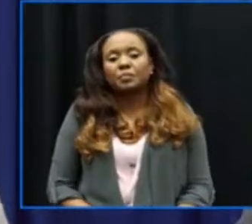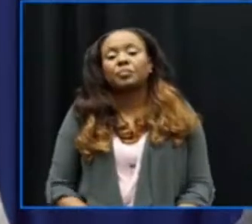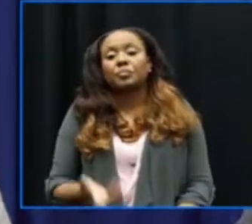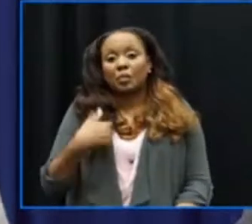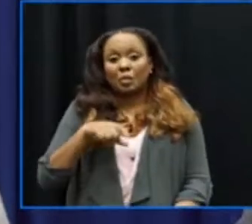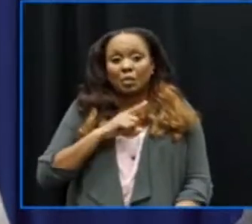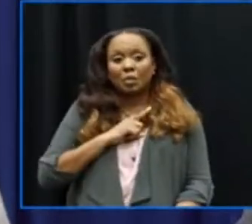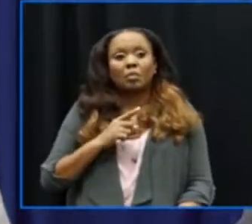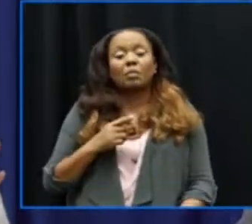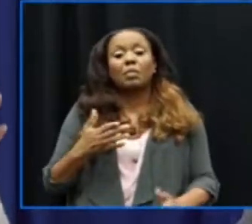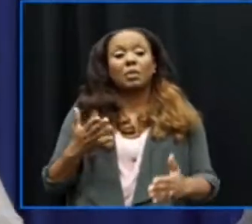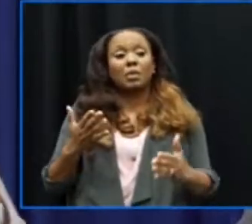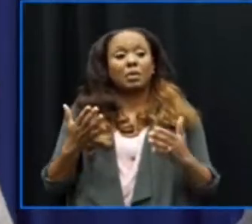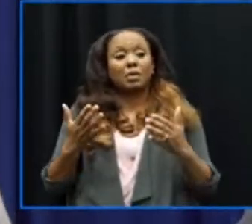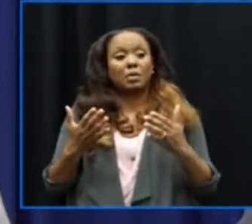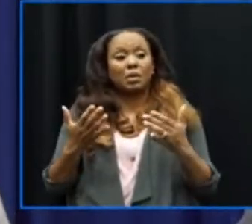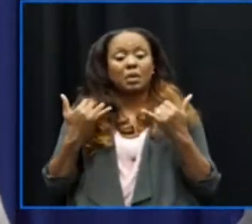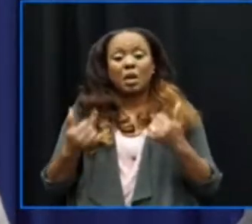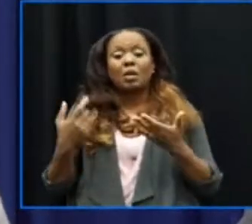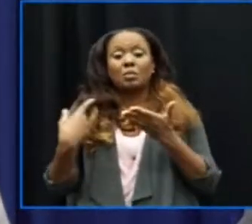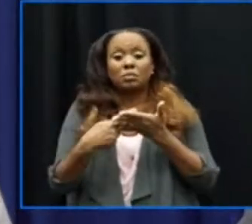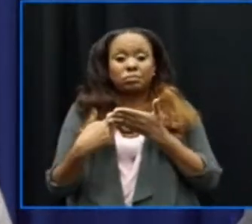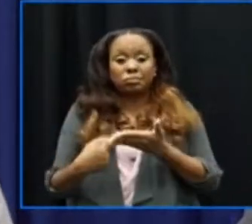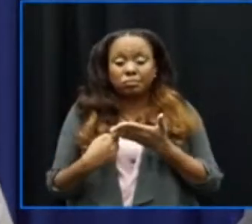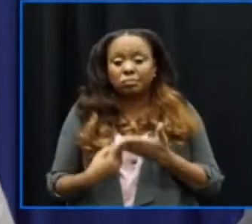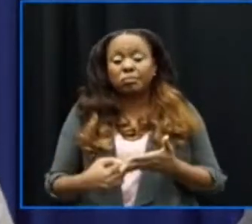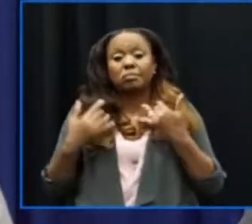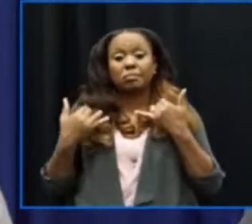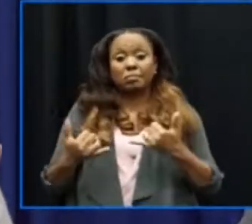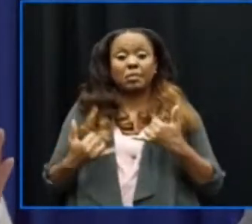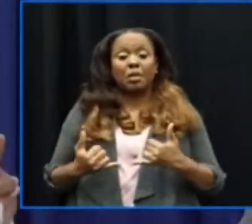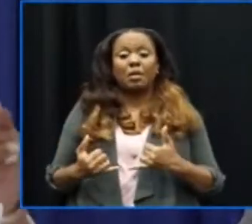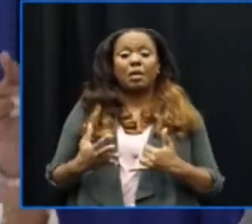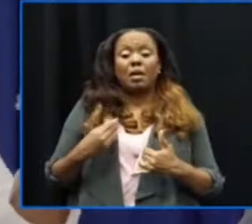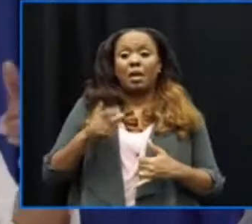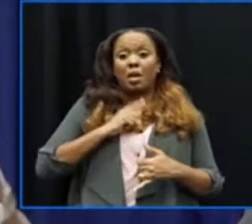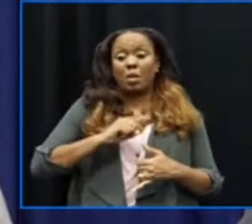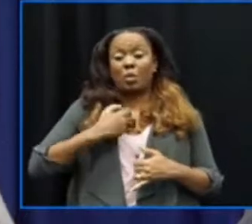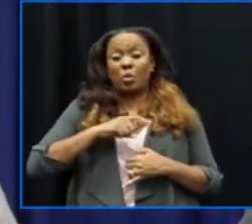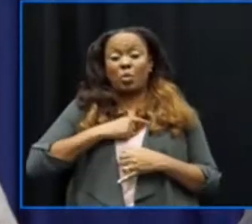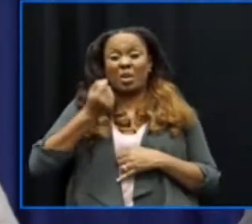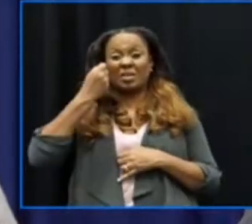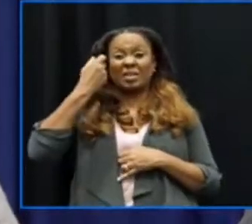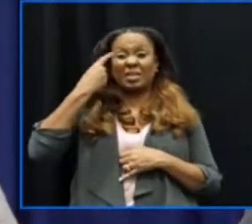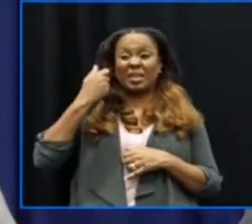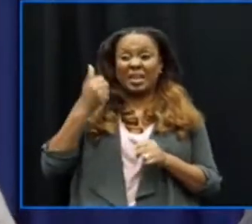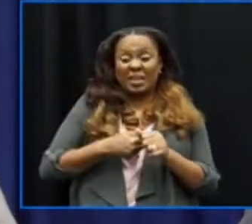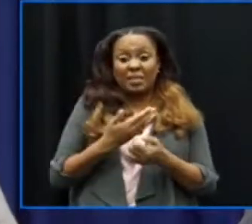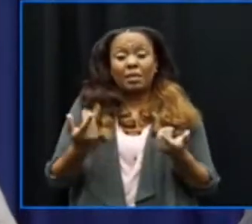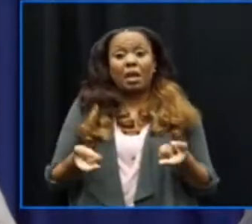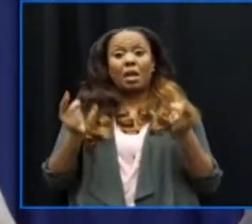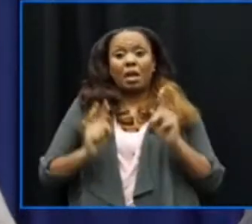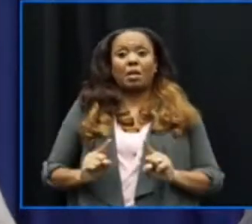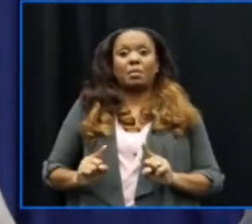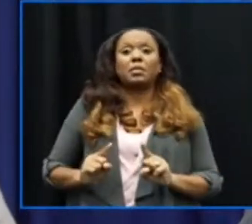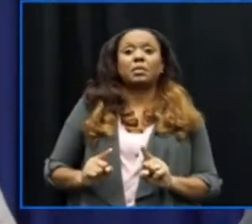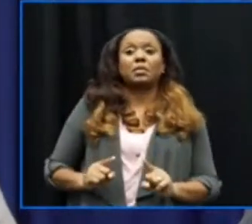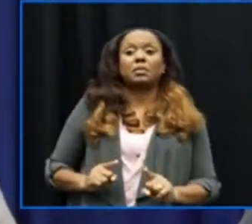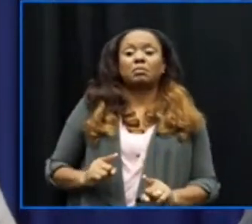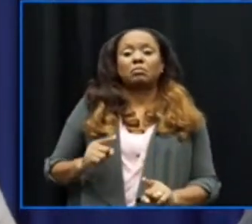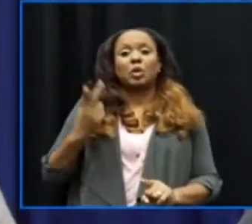a better background than the last few years. And to that extent, those of us, especially those of you with